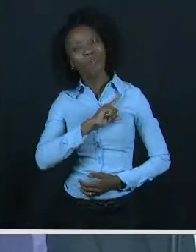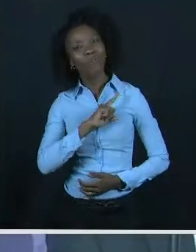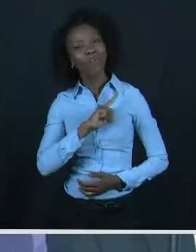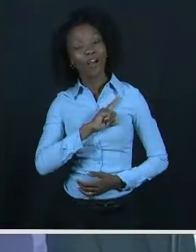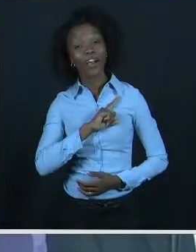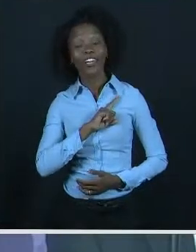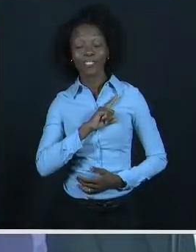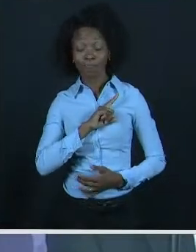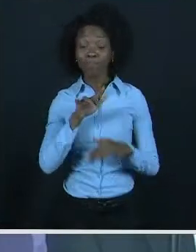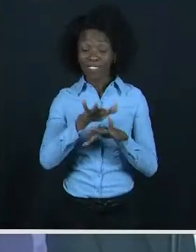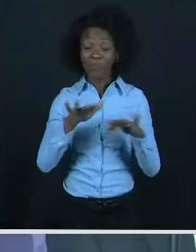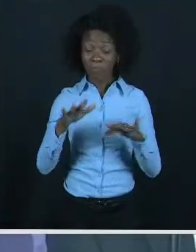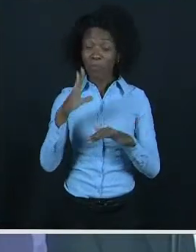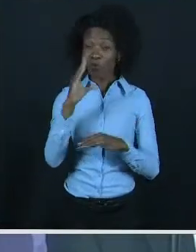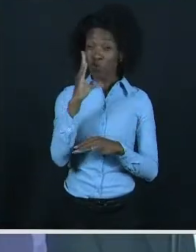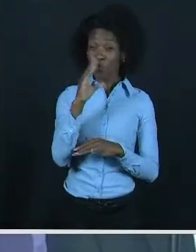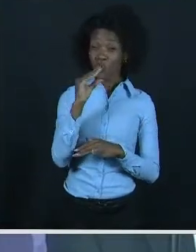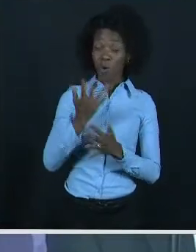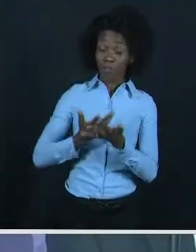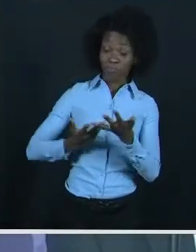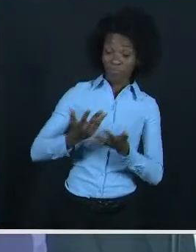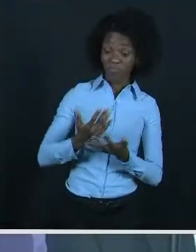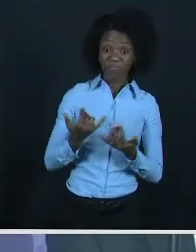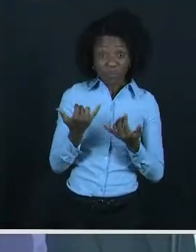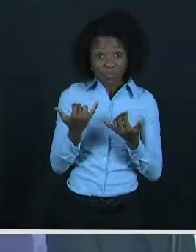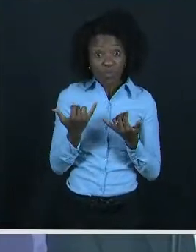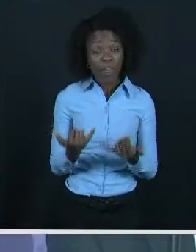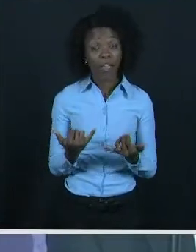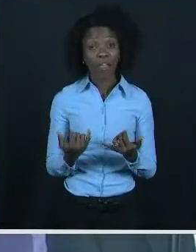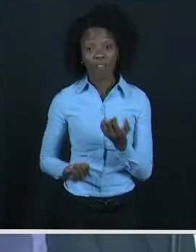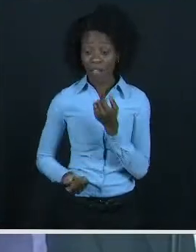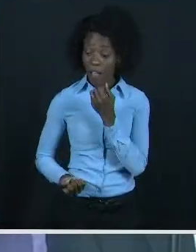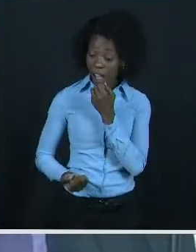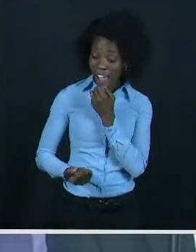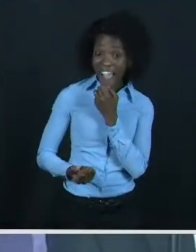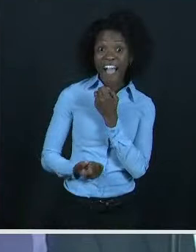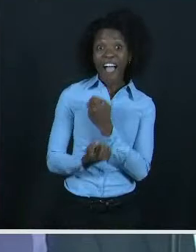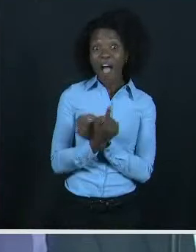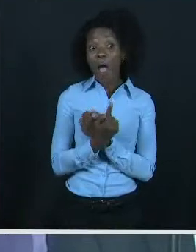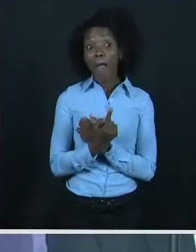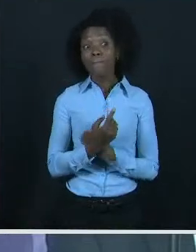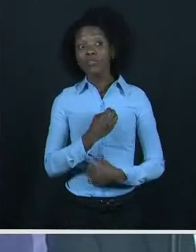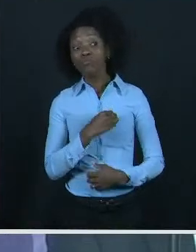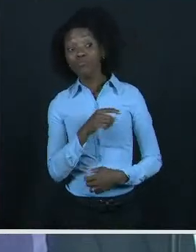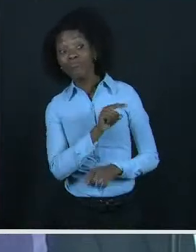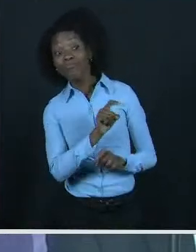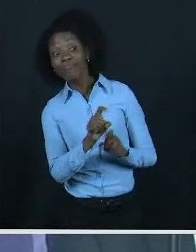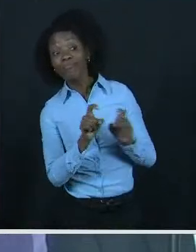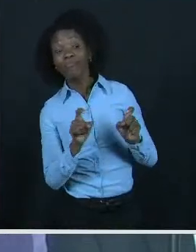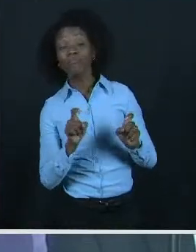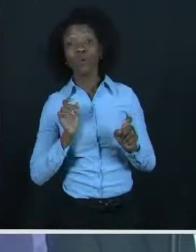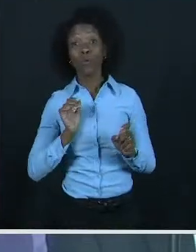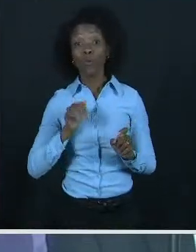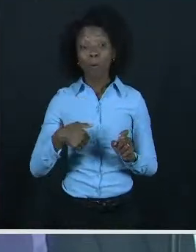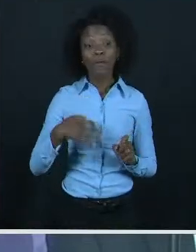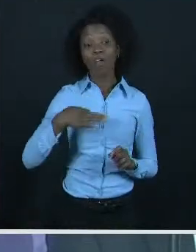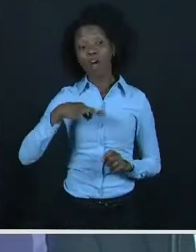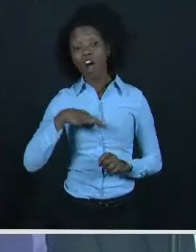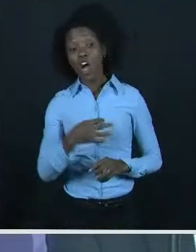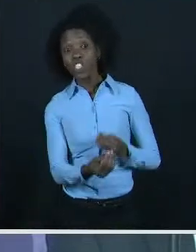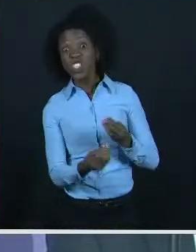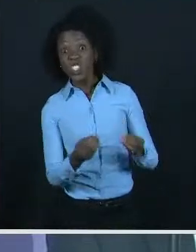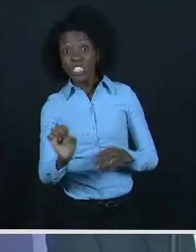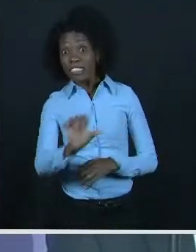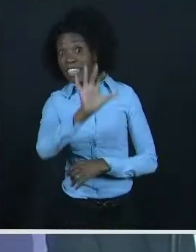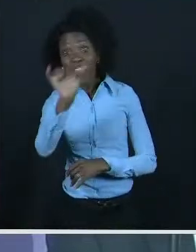about today is not just happening to women and girls and children in